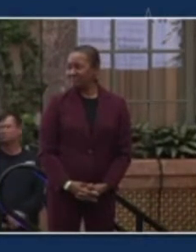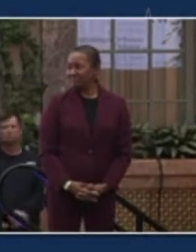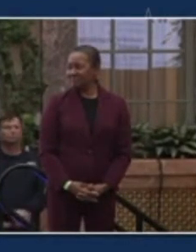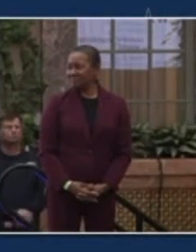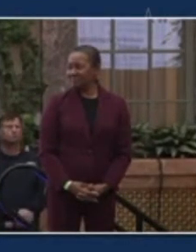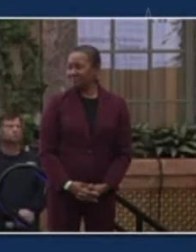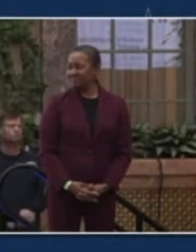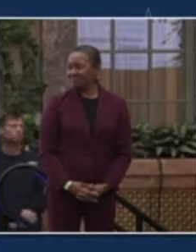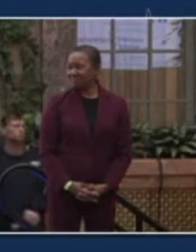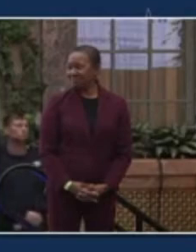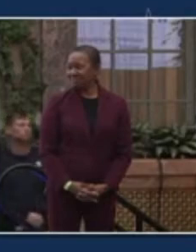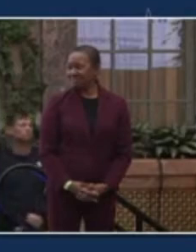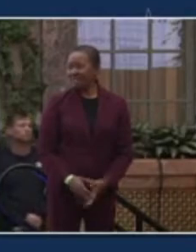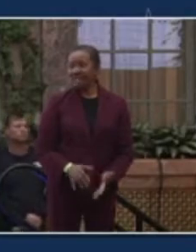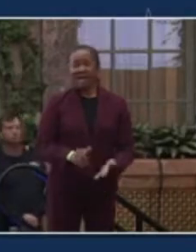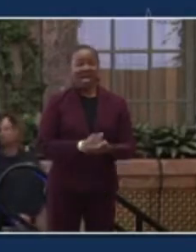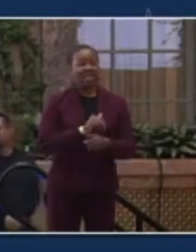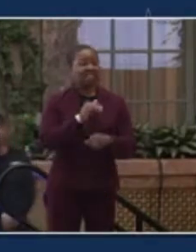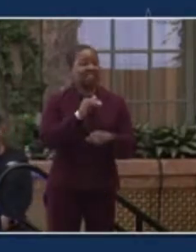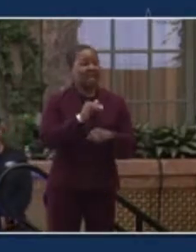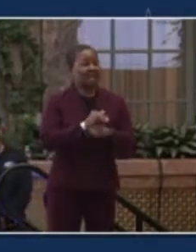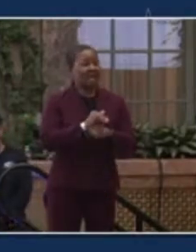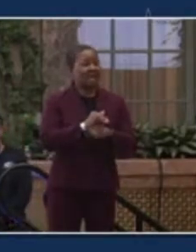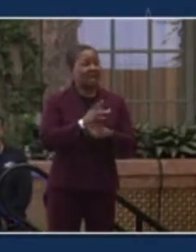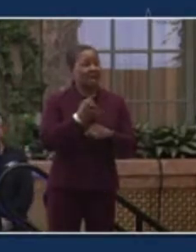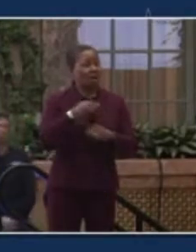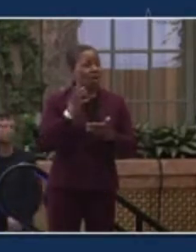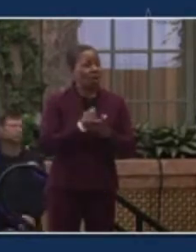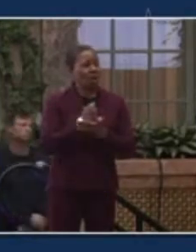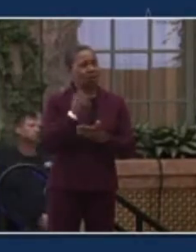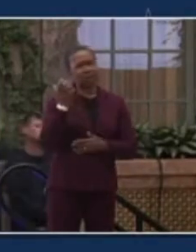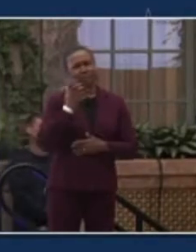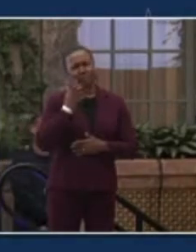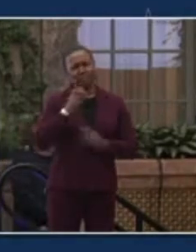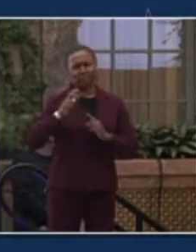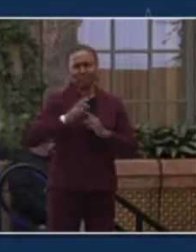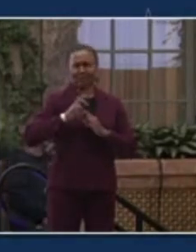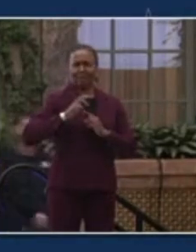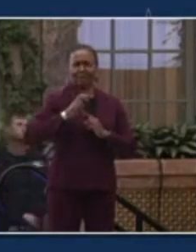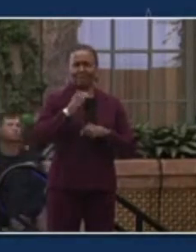Man, the night that Harold won, that was a hell of a night, wasn't it?